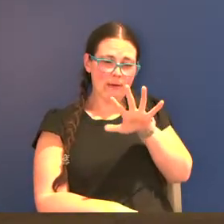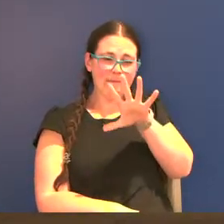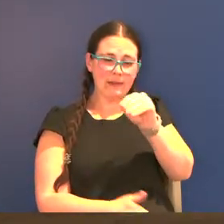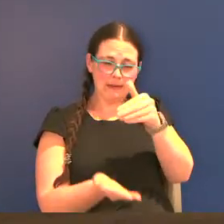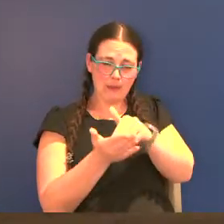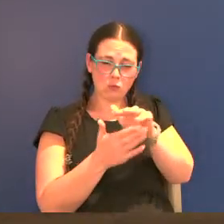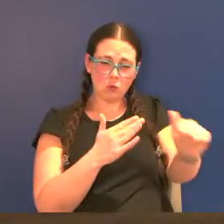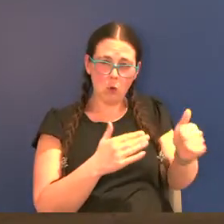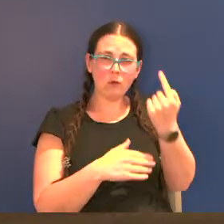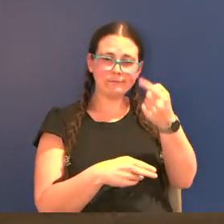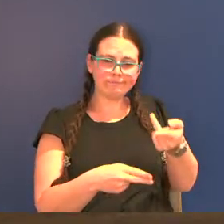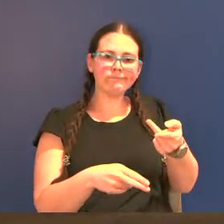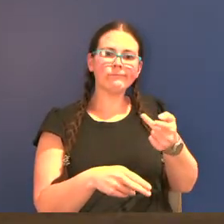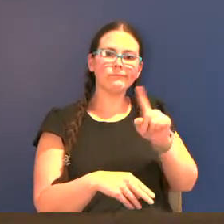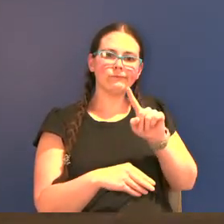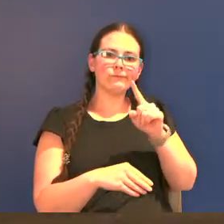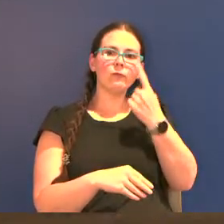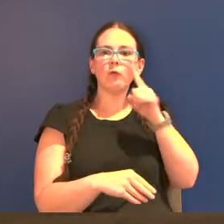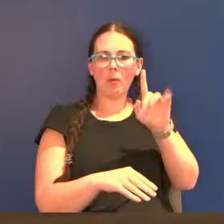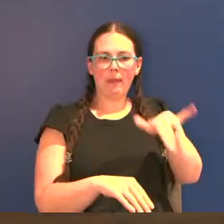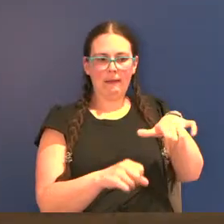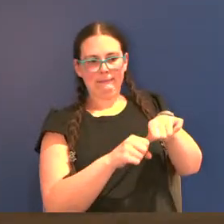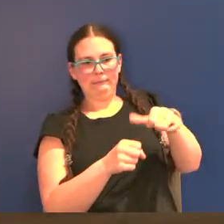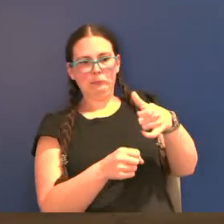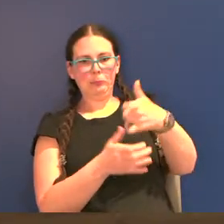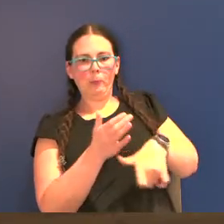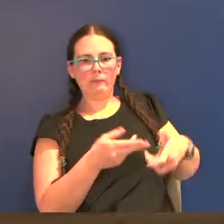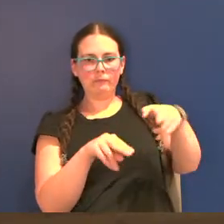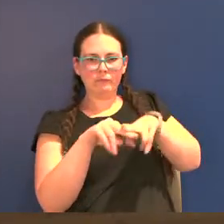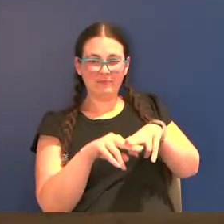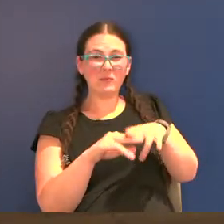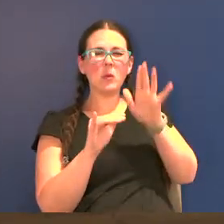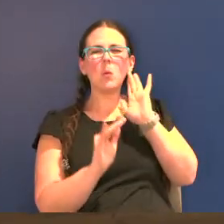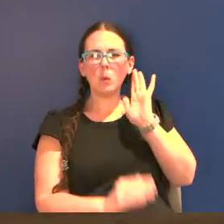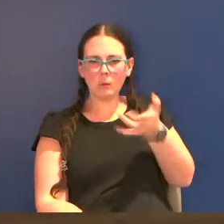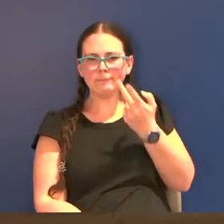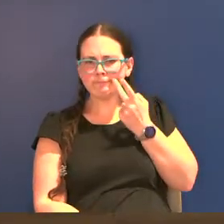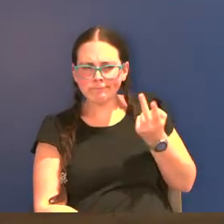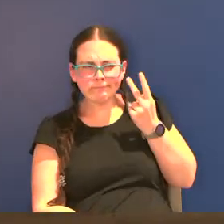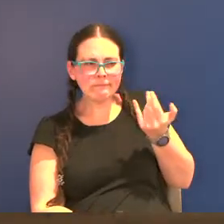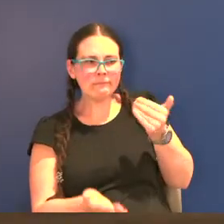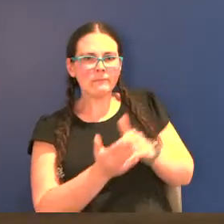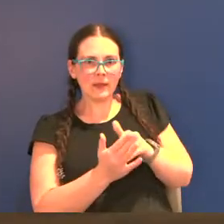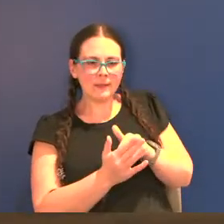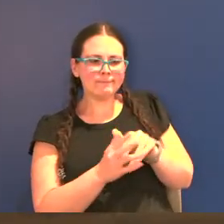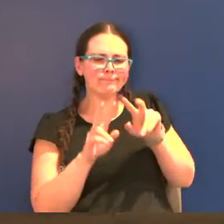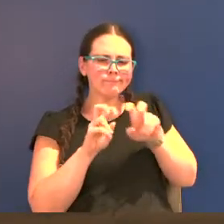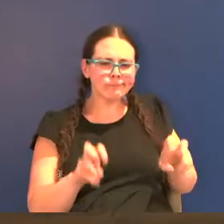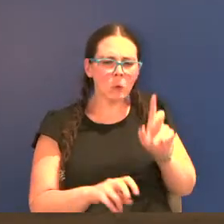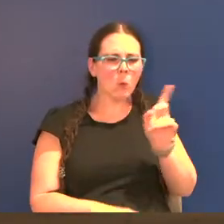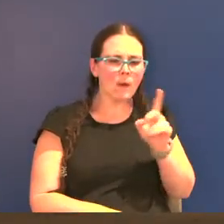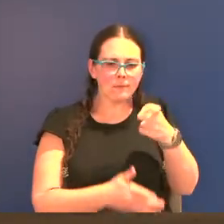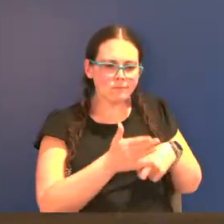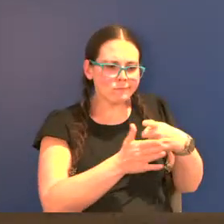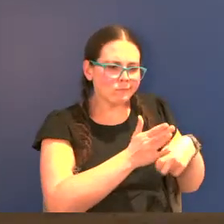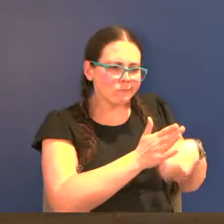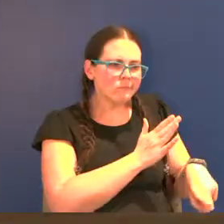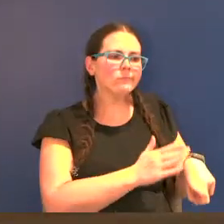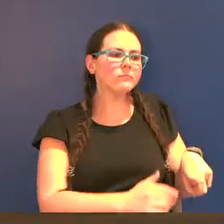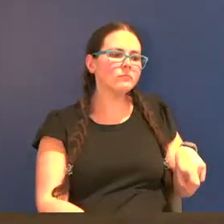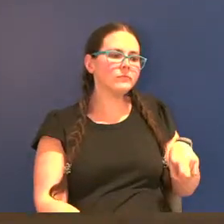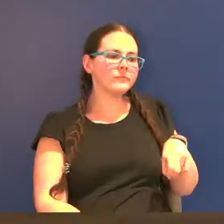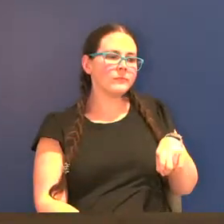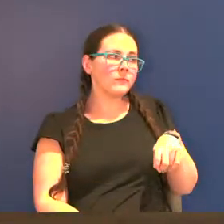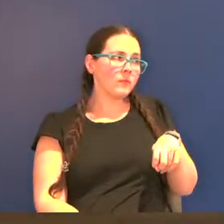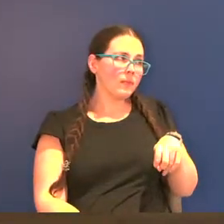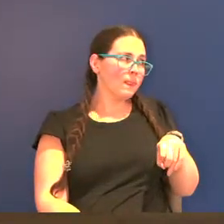needs. This is in one of those situations where we're going to reflect back, really assess where the costs are. To Mr. Llewellyn's